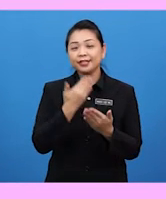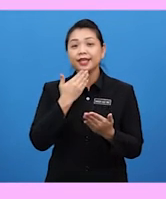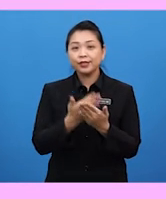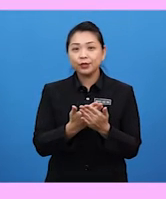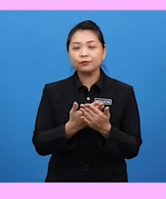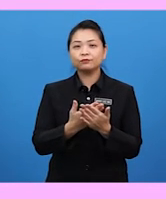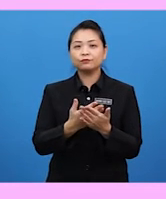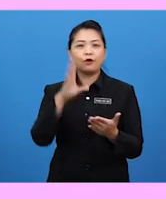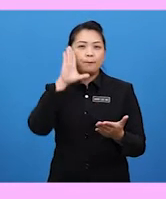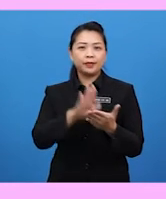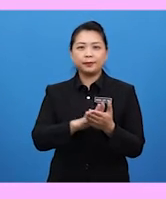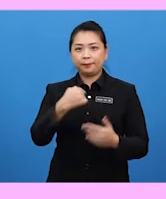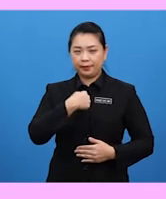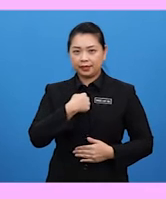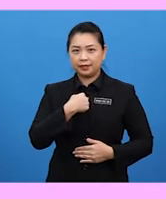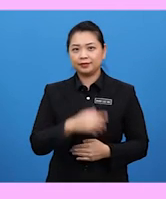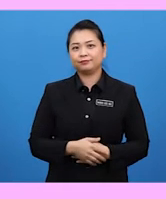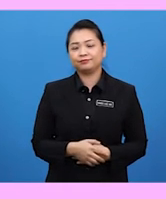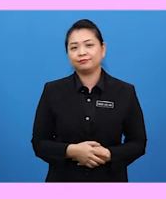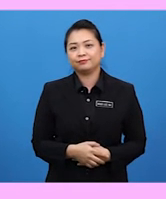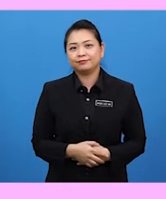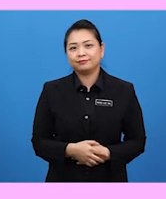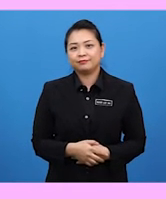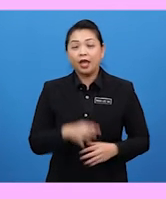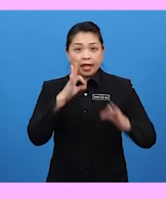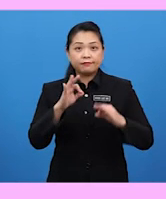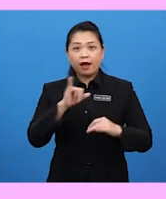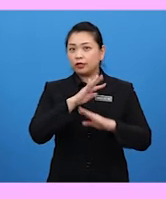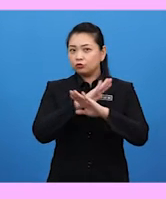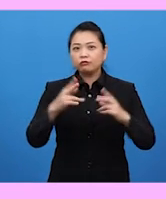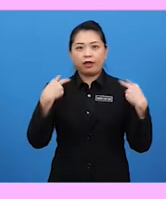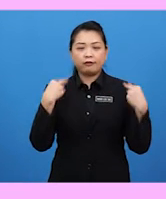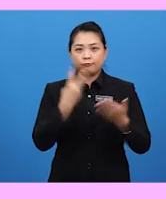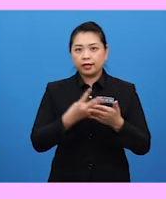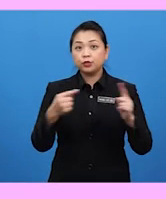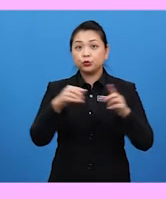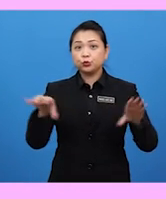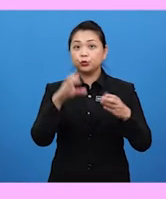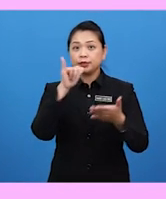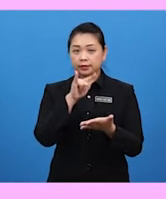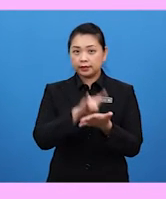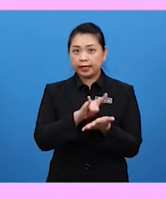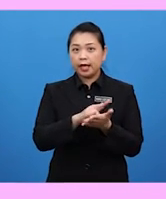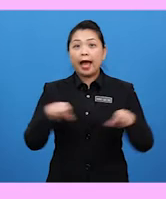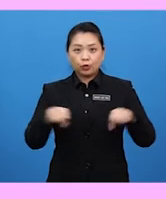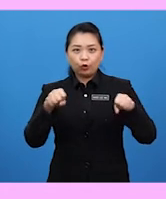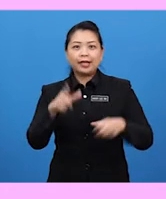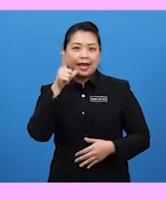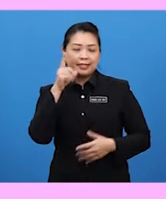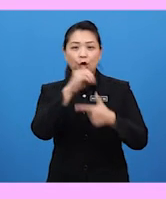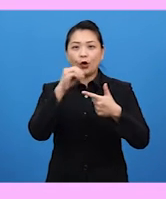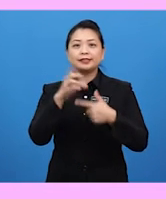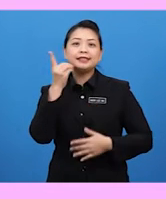still believing in me despite of my failure. If I don't have money to do that, I'll cook lunch or